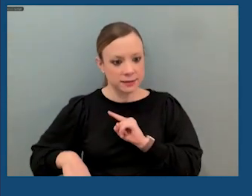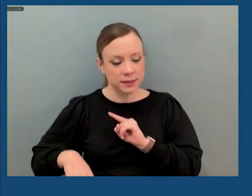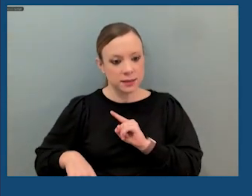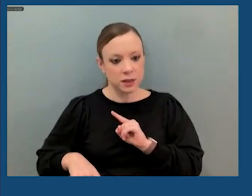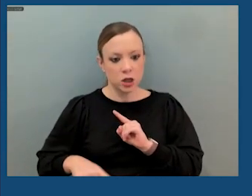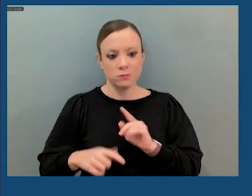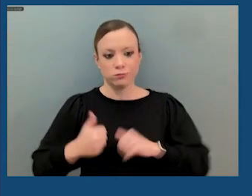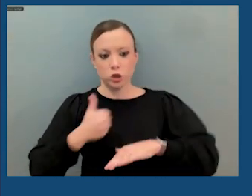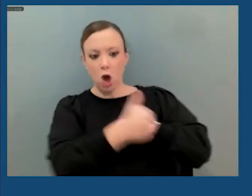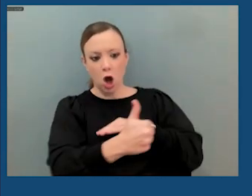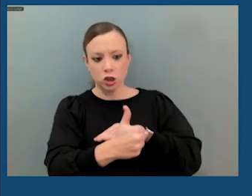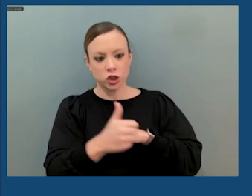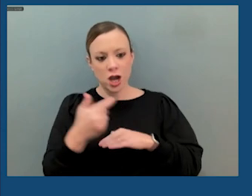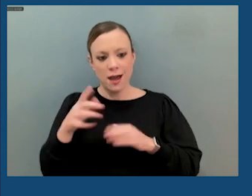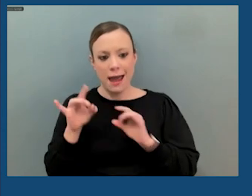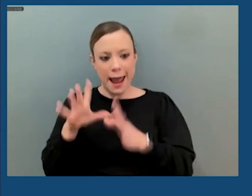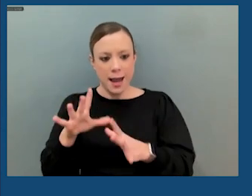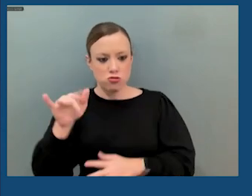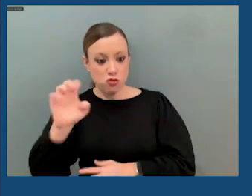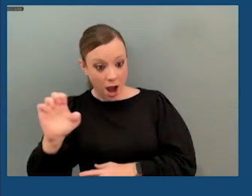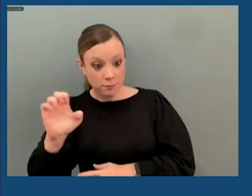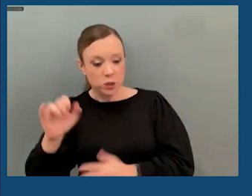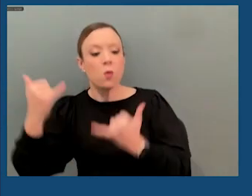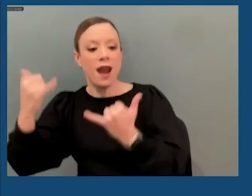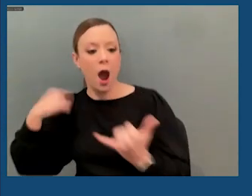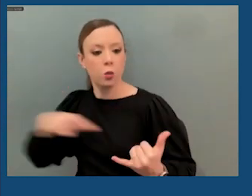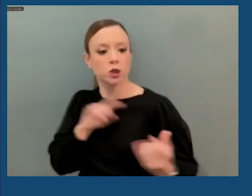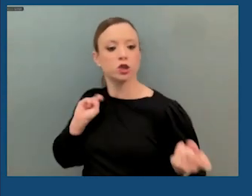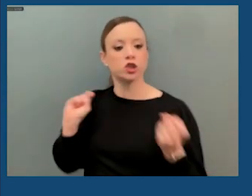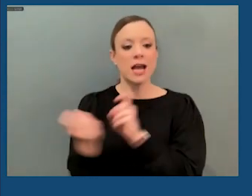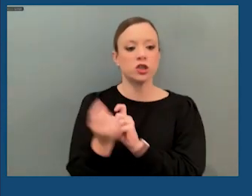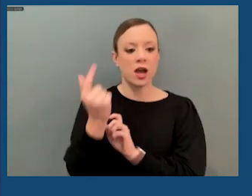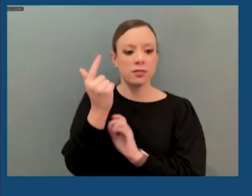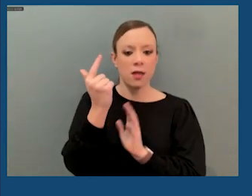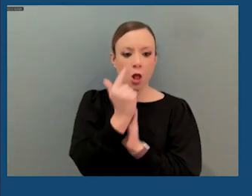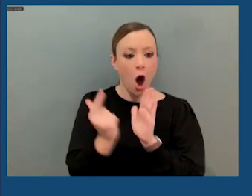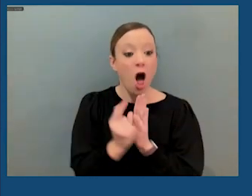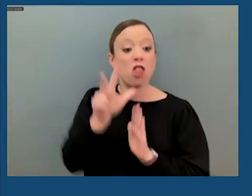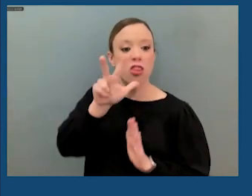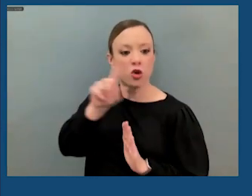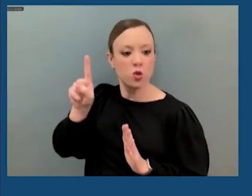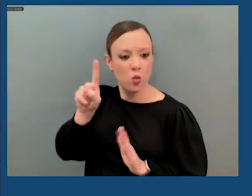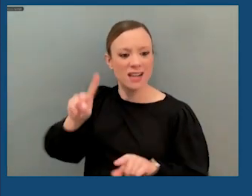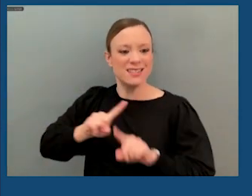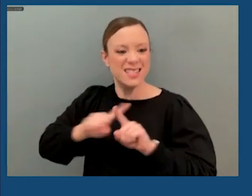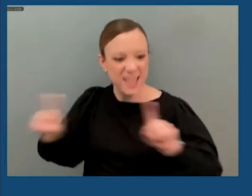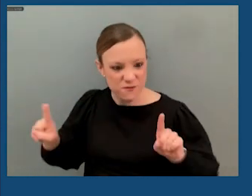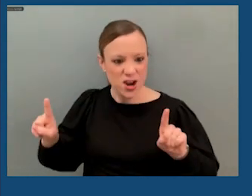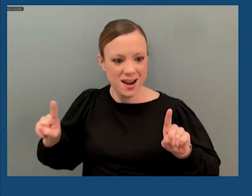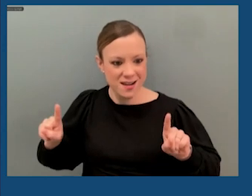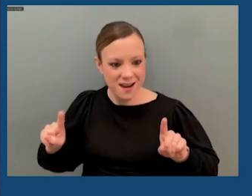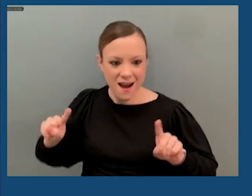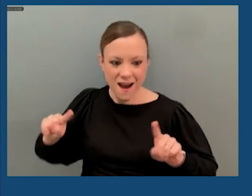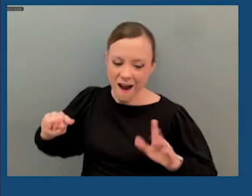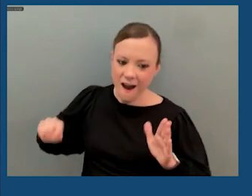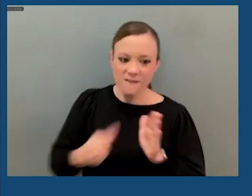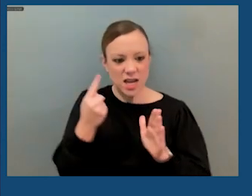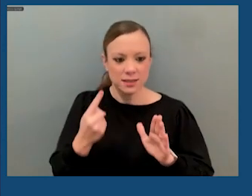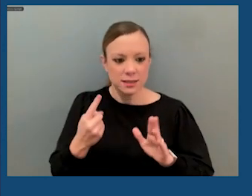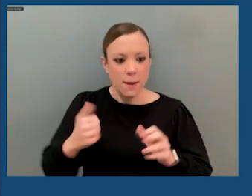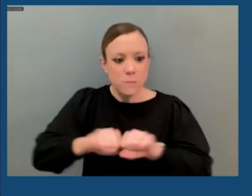statute. So that's what we're here. 31 offenses to be added to the statute. Common sense,